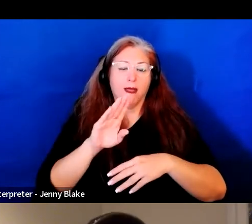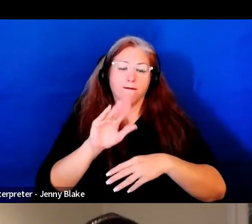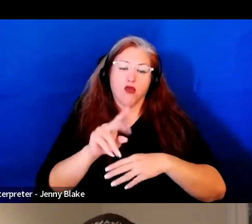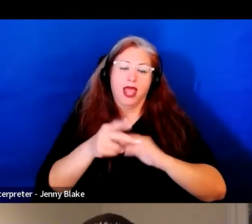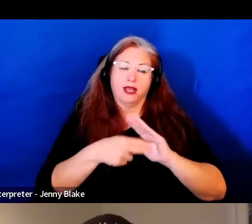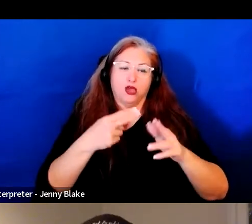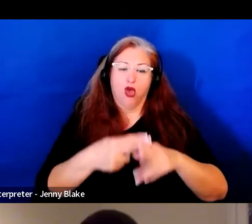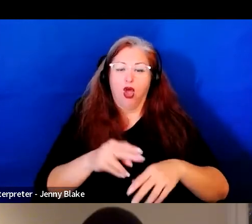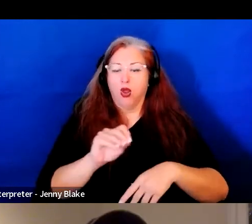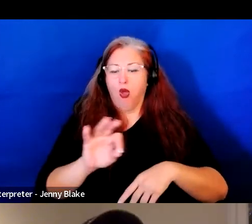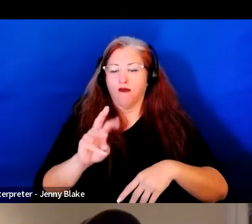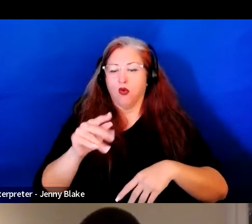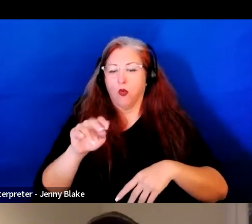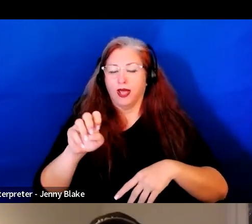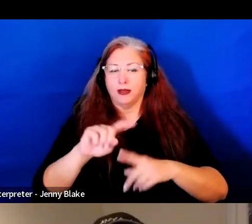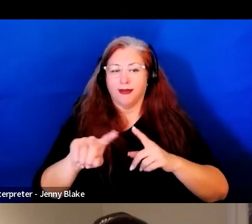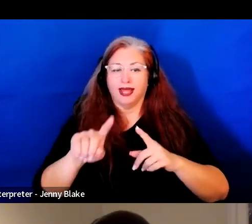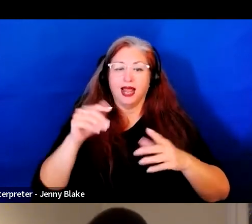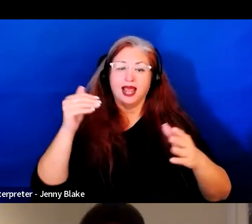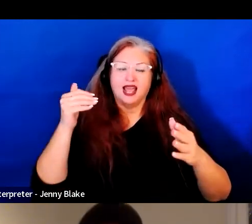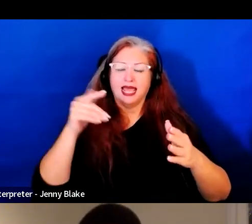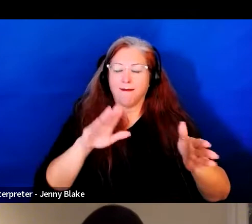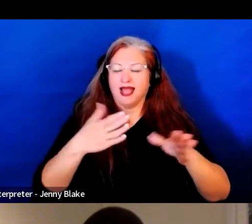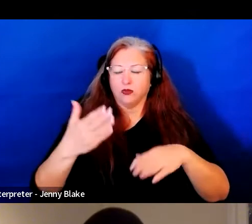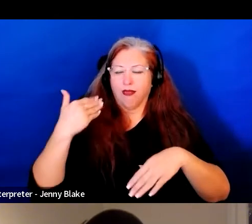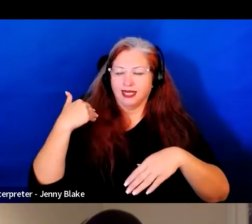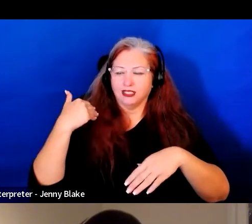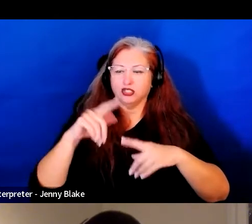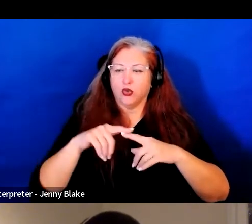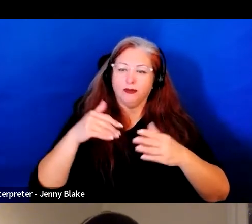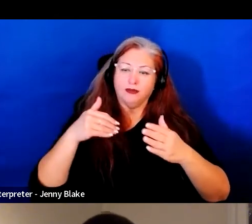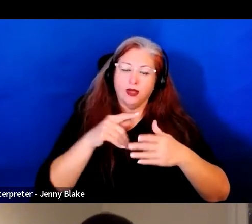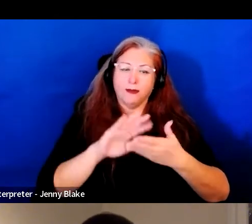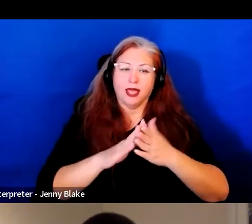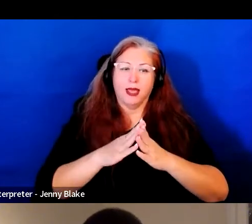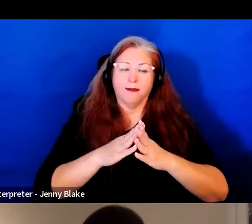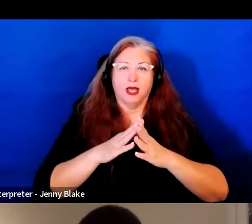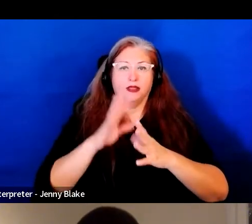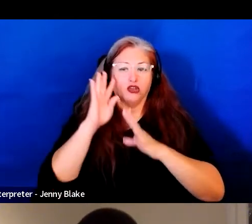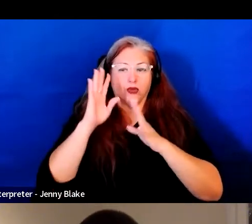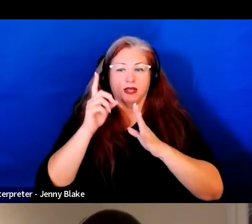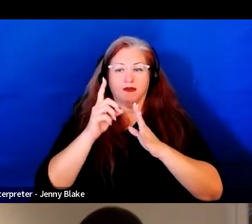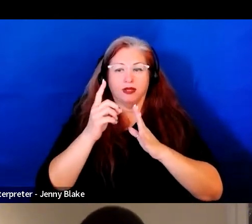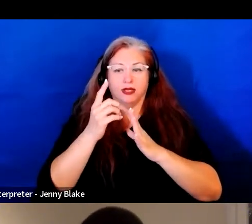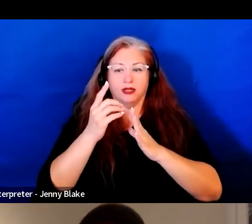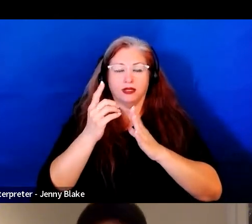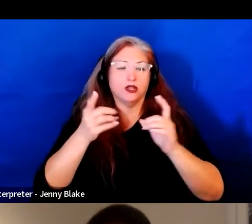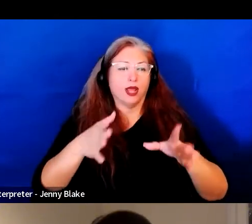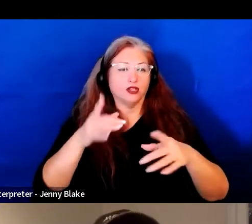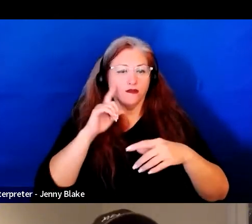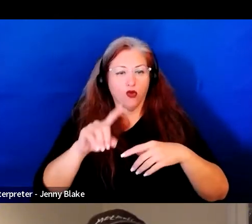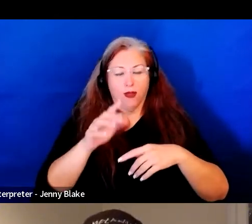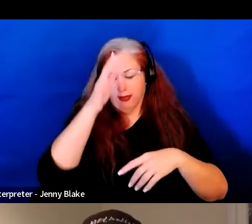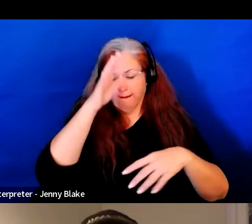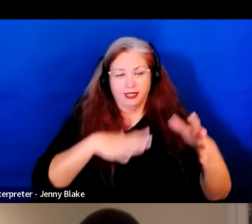also, who in the later years of his life, because he passed away last year, became the creative director for